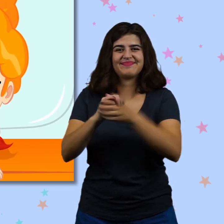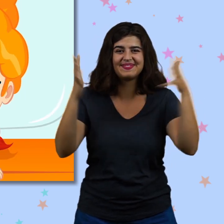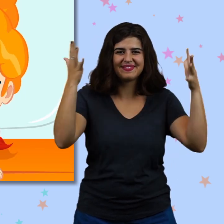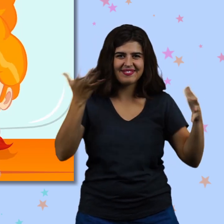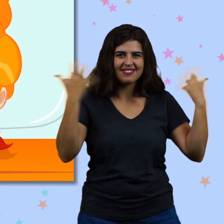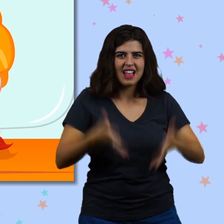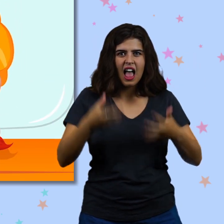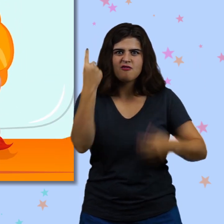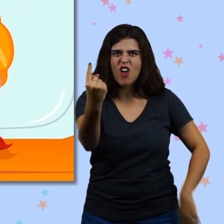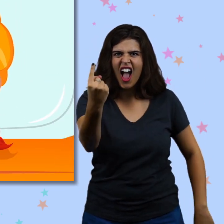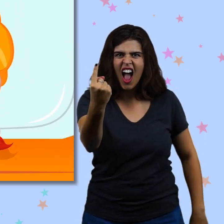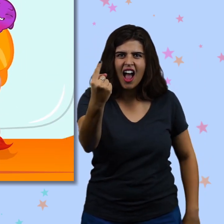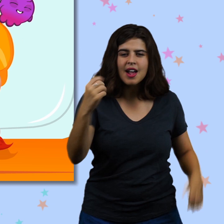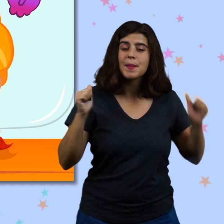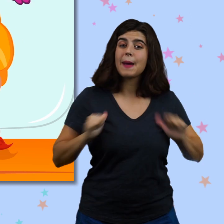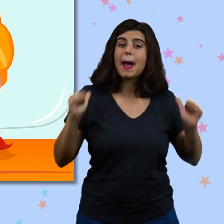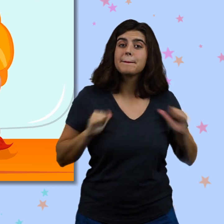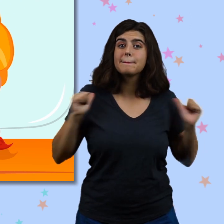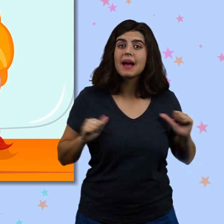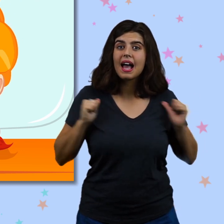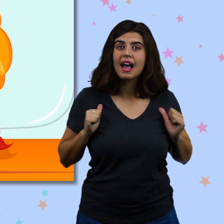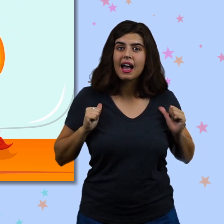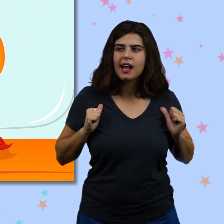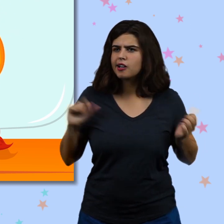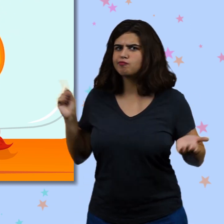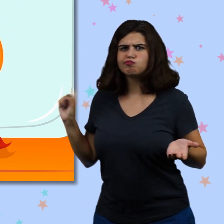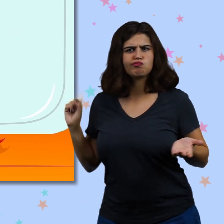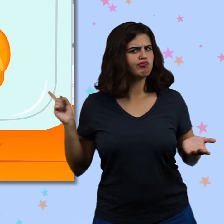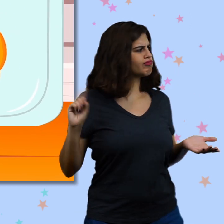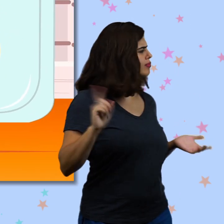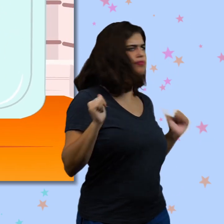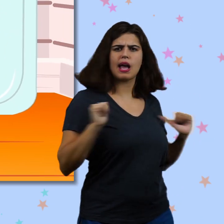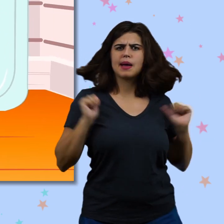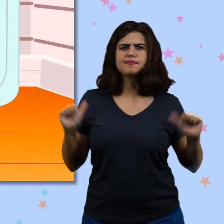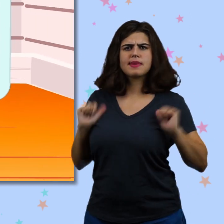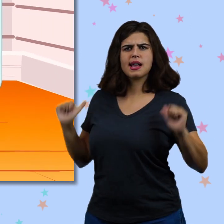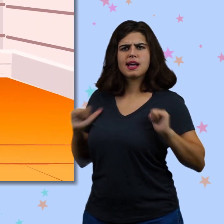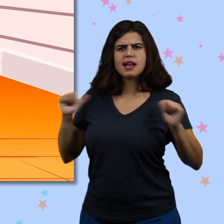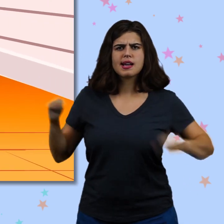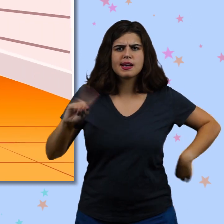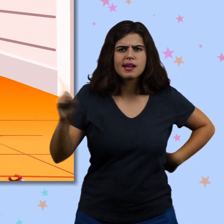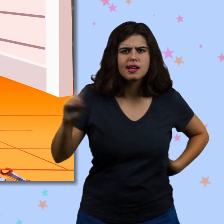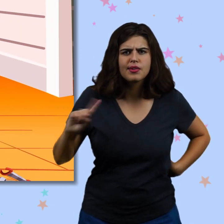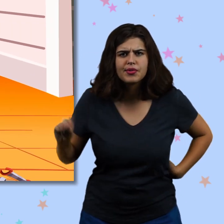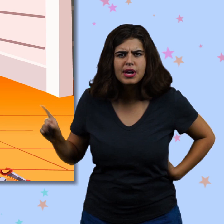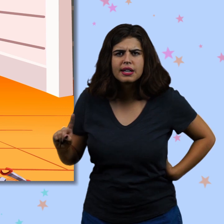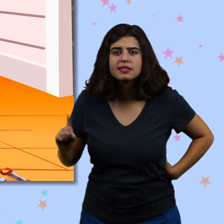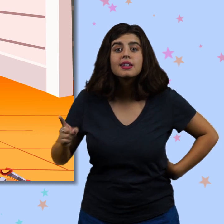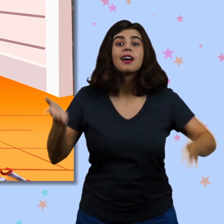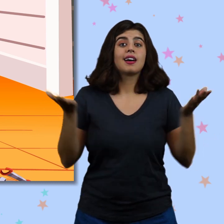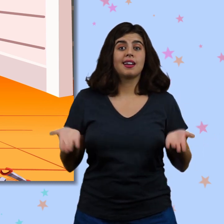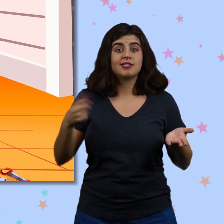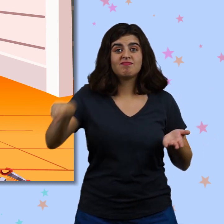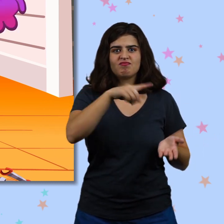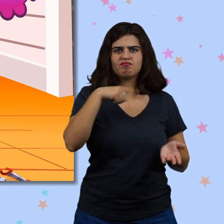Congratulations, guys. Now all we have to do is find the backpack to store it all. Where could it be? If you were